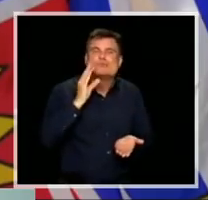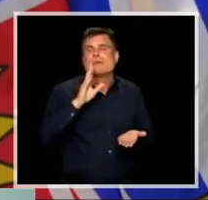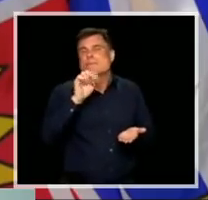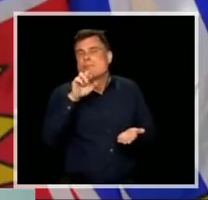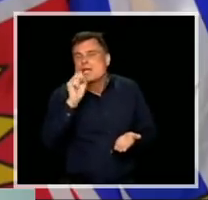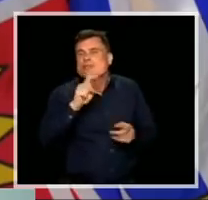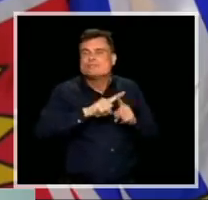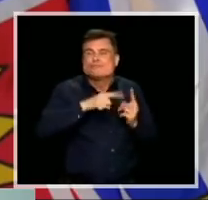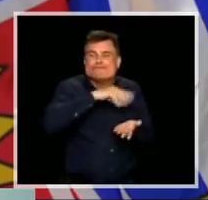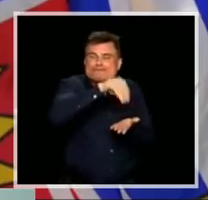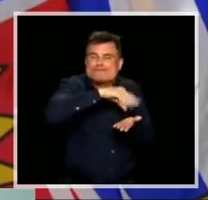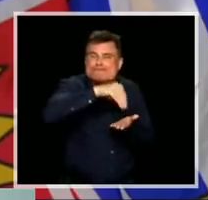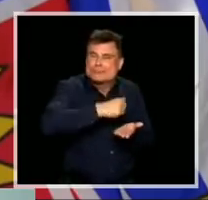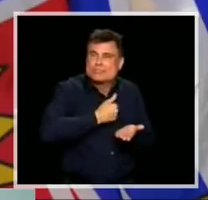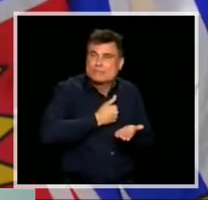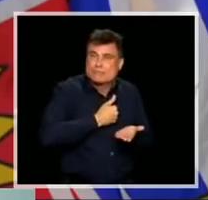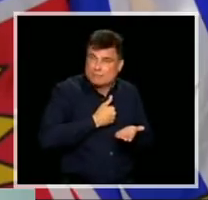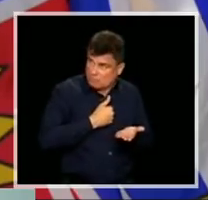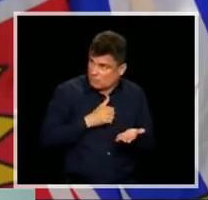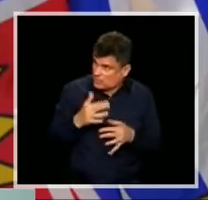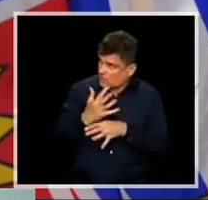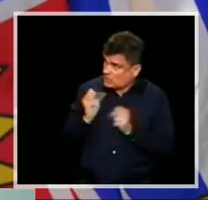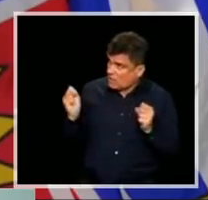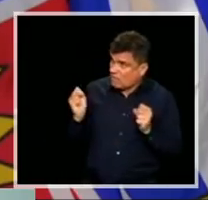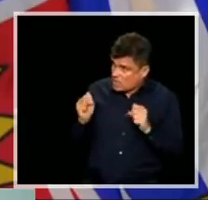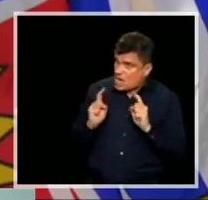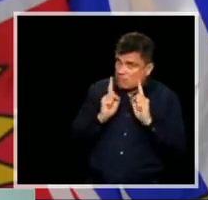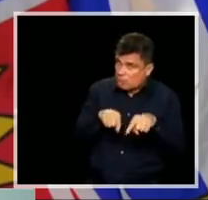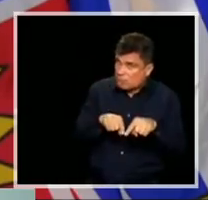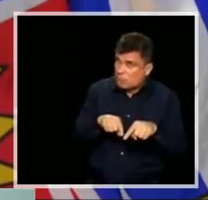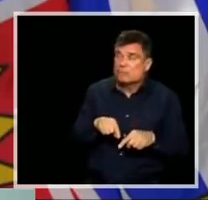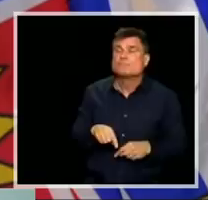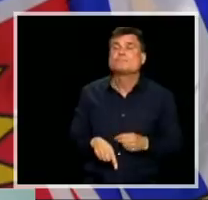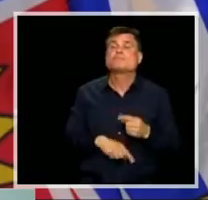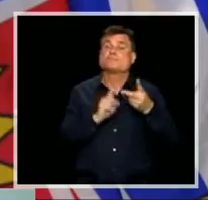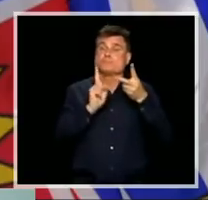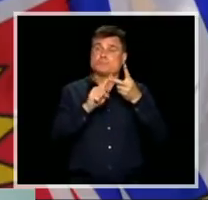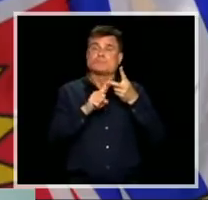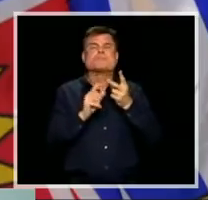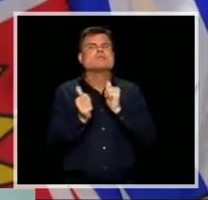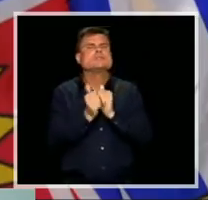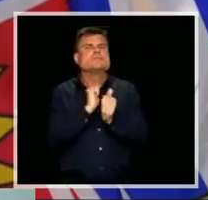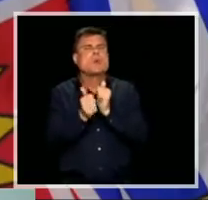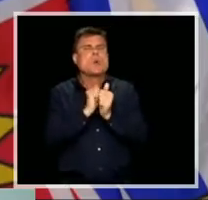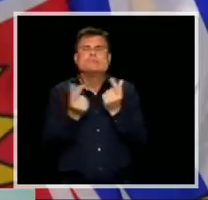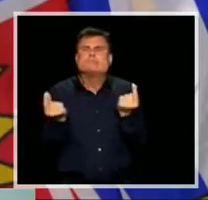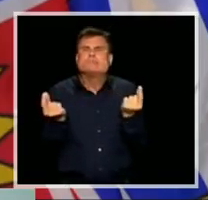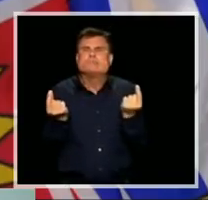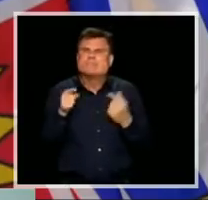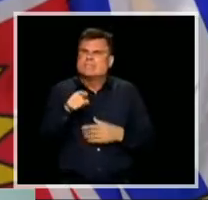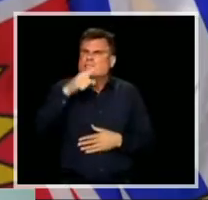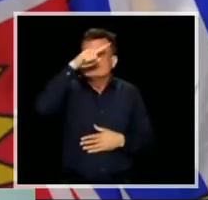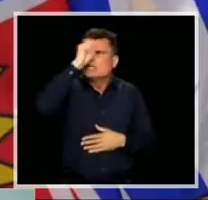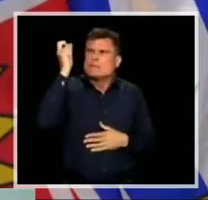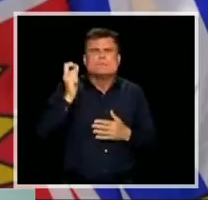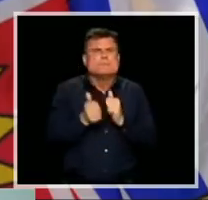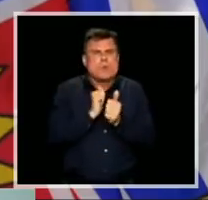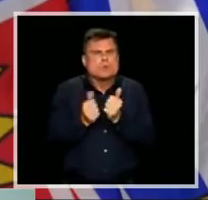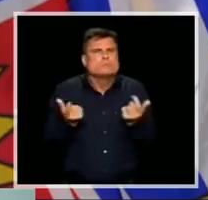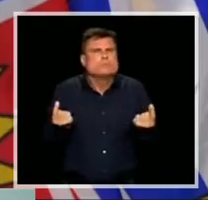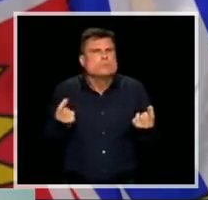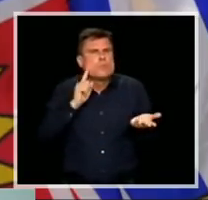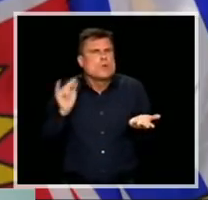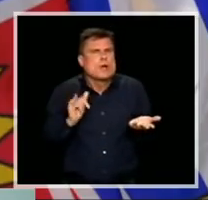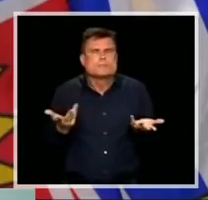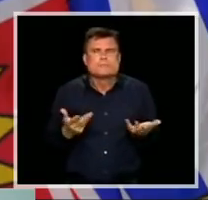team sports, but it will be different this year because we will need to minimize the numbers of people, particularly on the sidelines, making